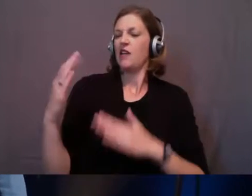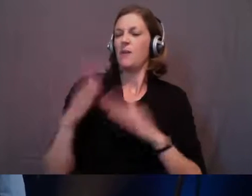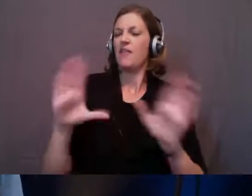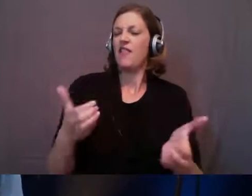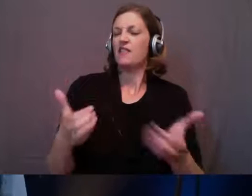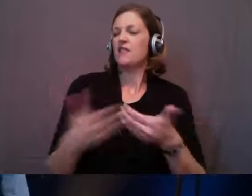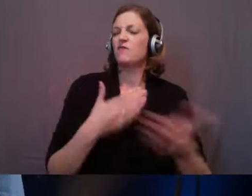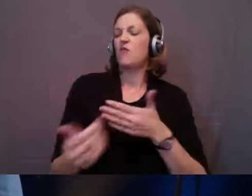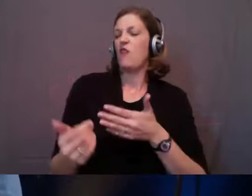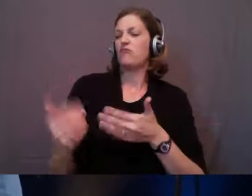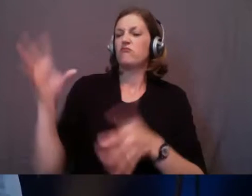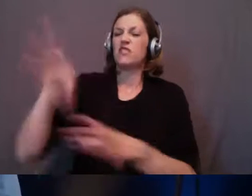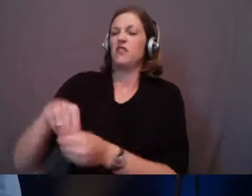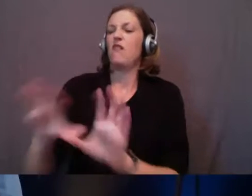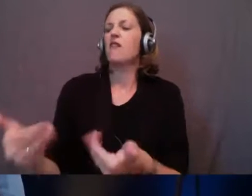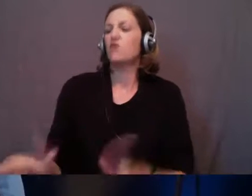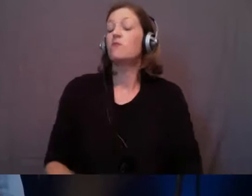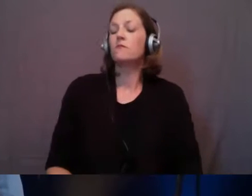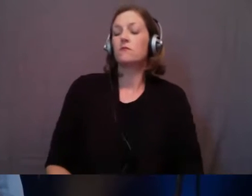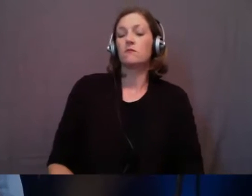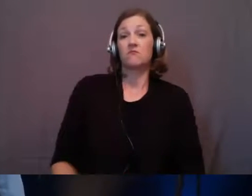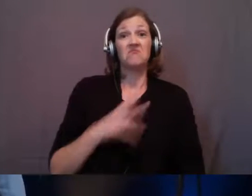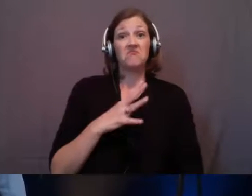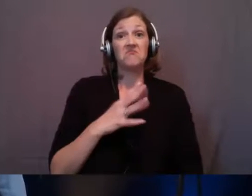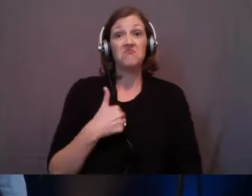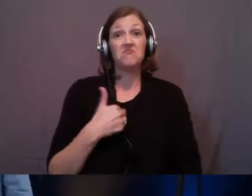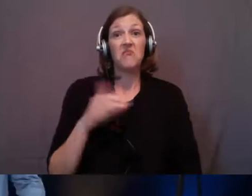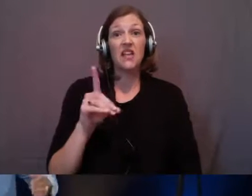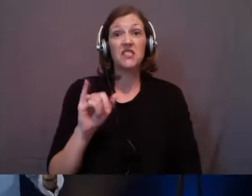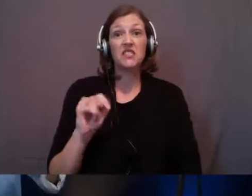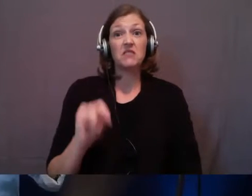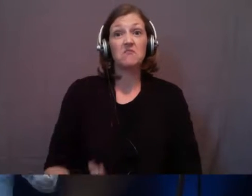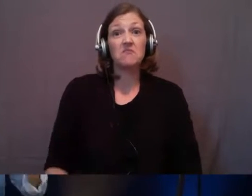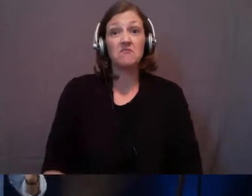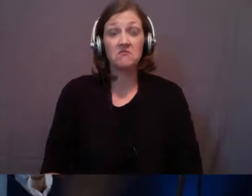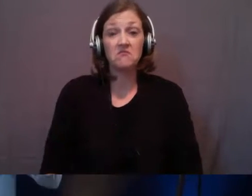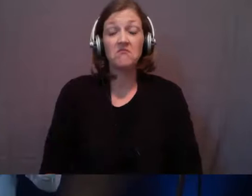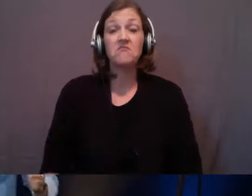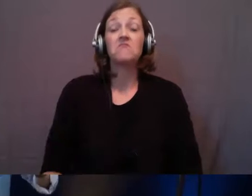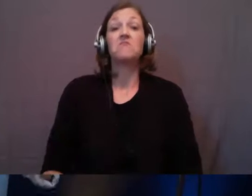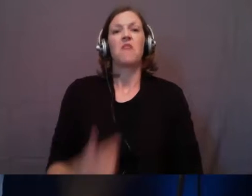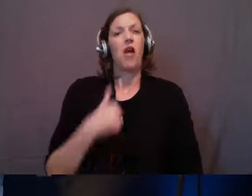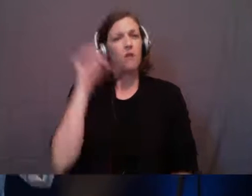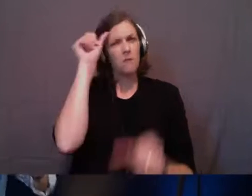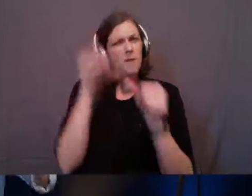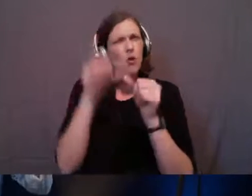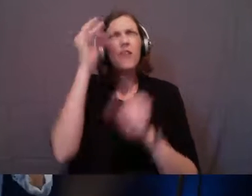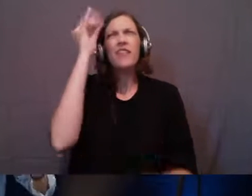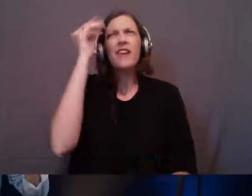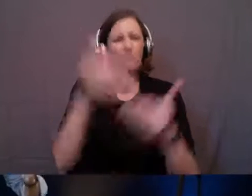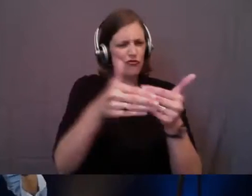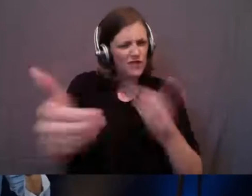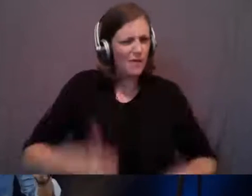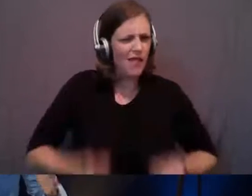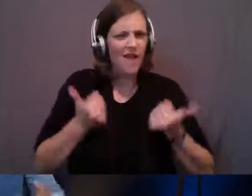her face. And that's what I did. And I remember thinking, for the rest of my life,